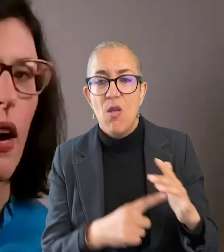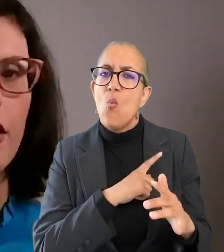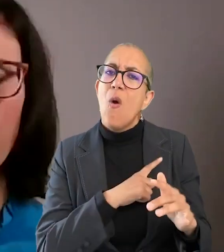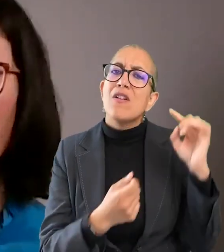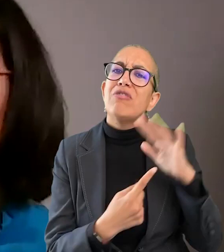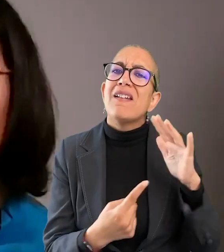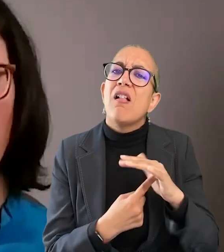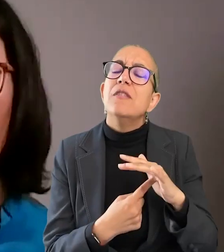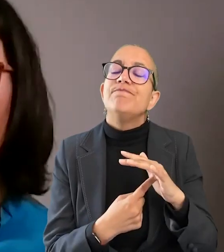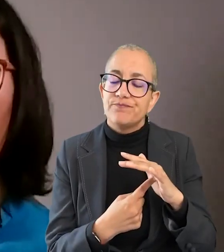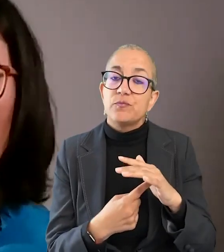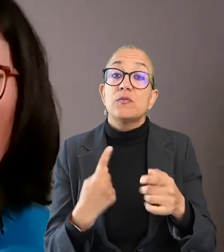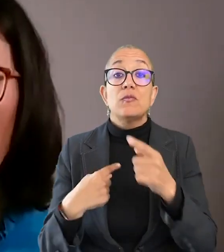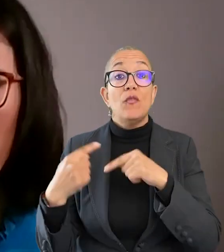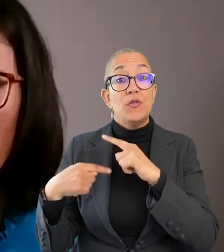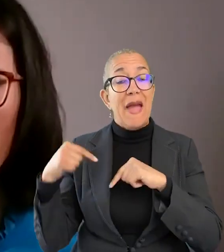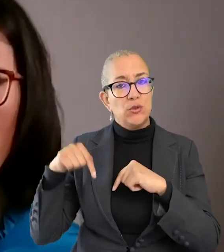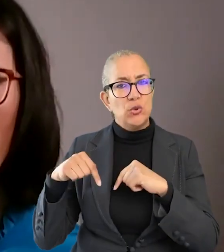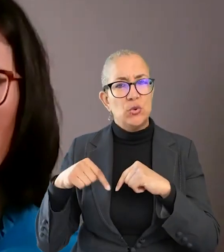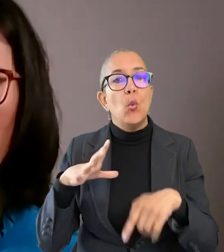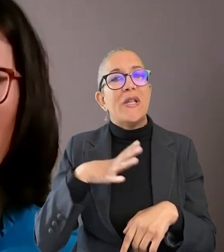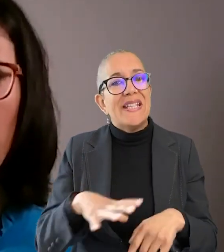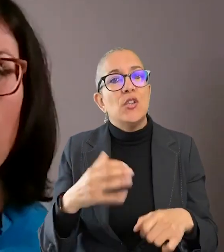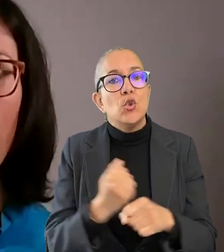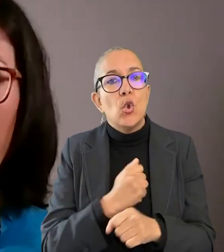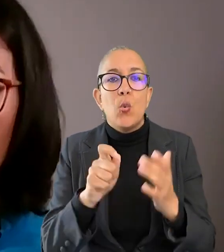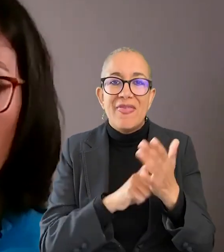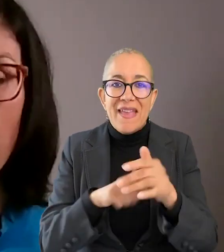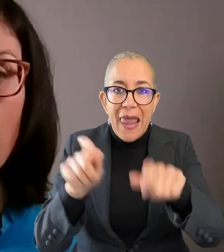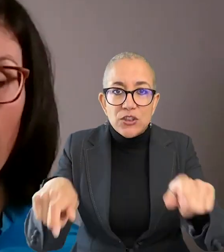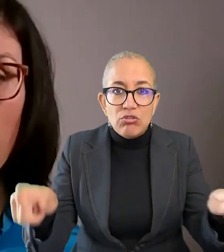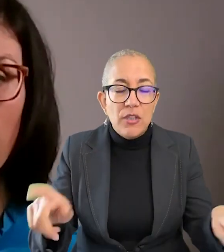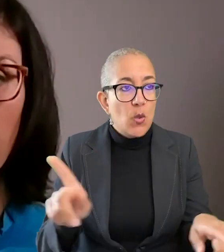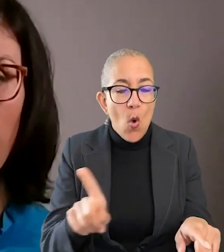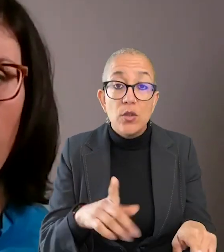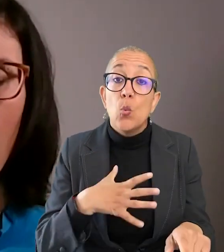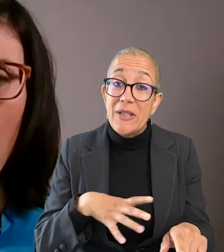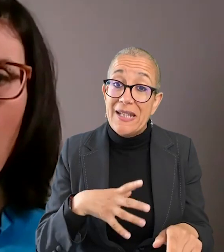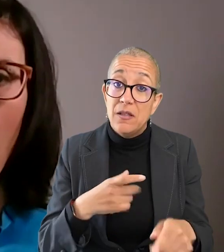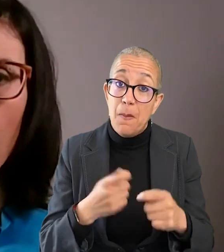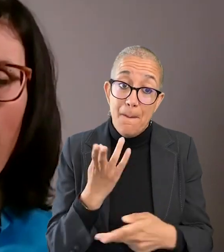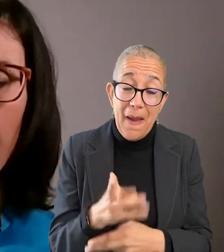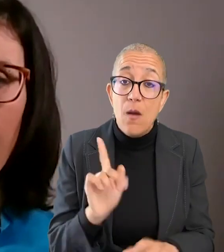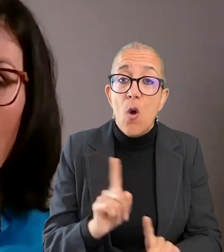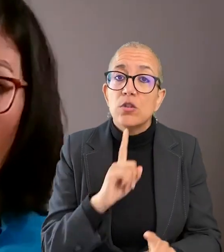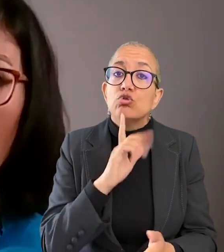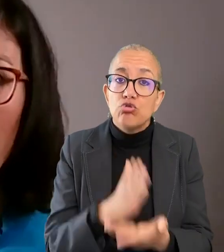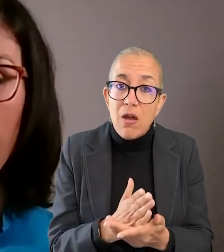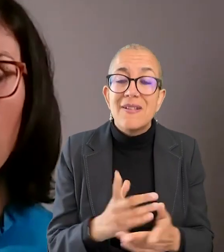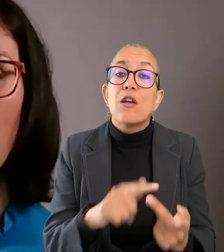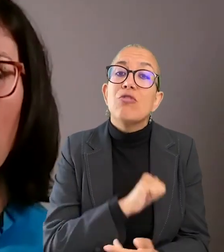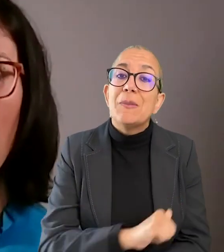back to what is it we need to do with the electorate? We need to regain trust and credibility. And when, as